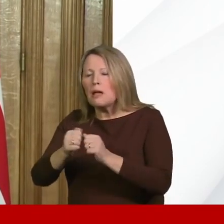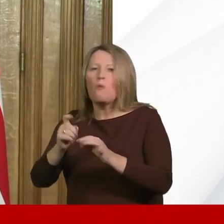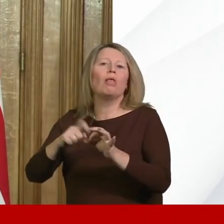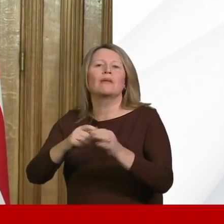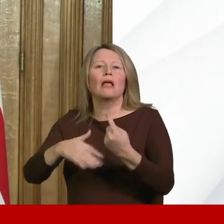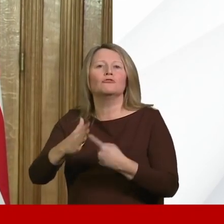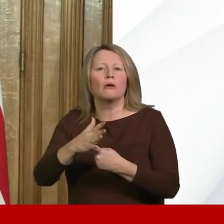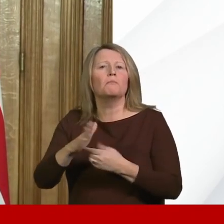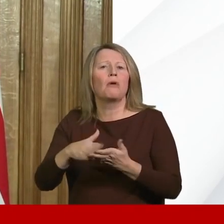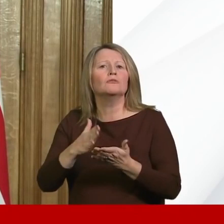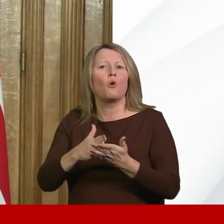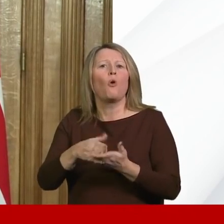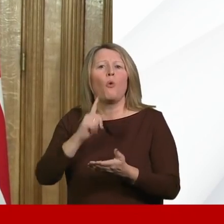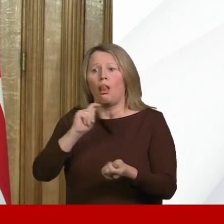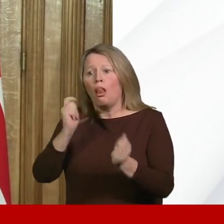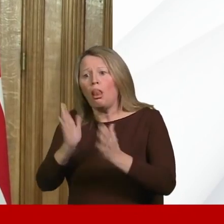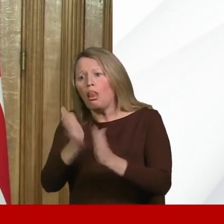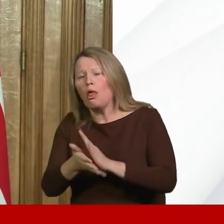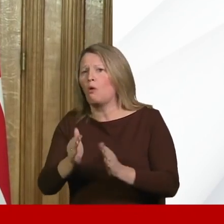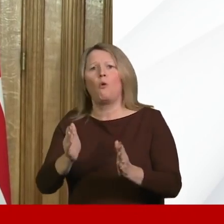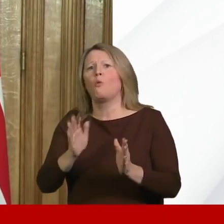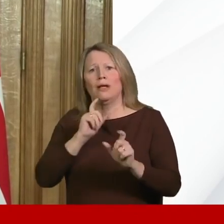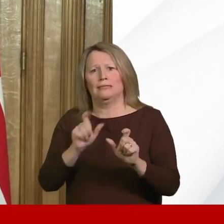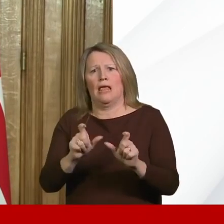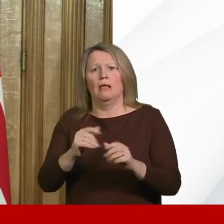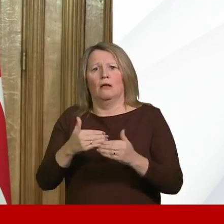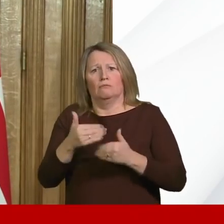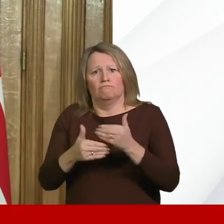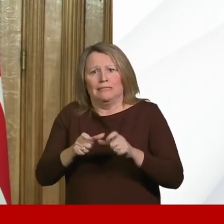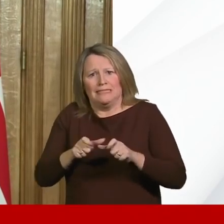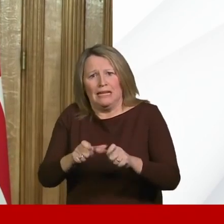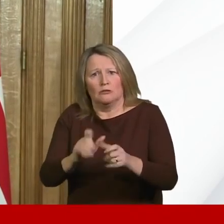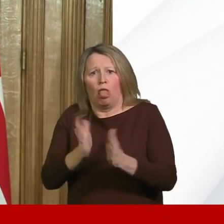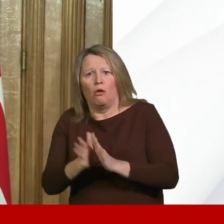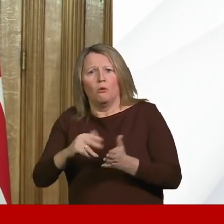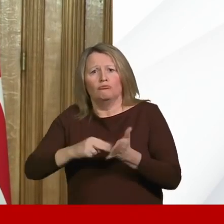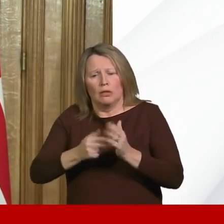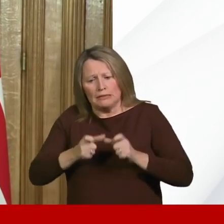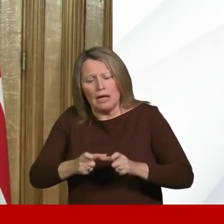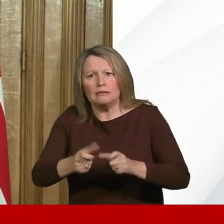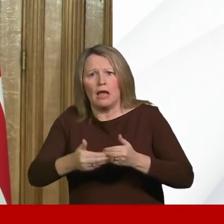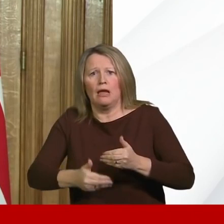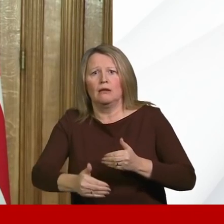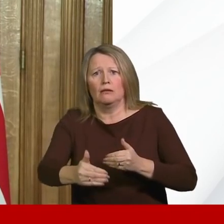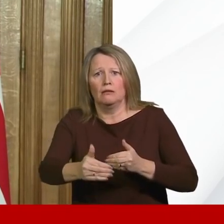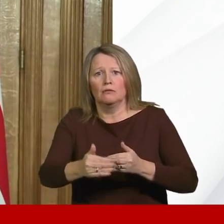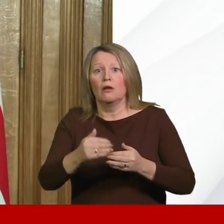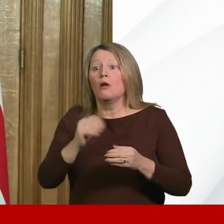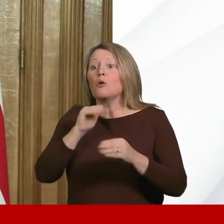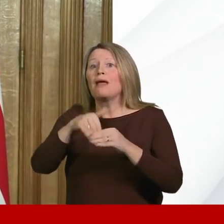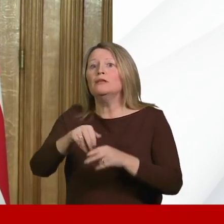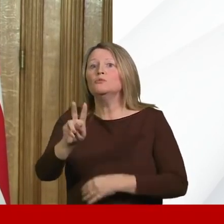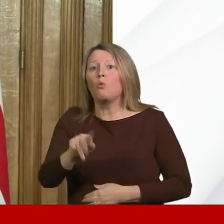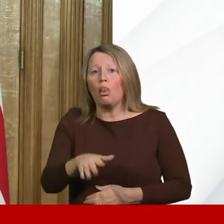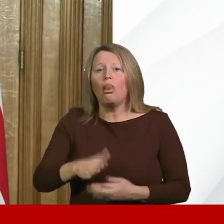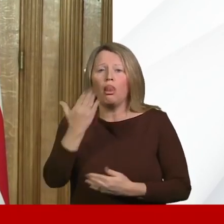qualifications they need. I don't want to go in detail about when and how those qualifications will be administered, but it will be done fairly and in order